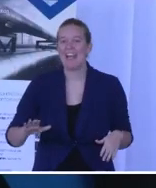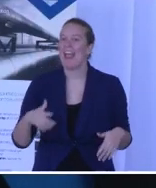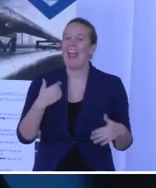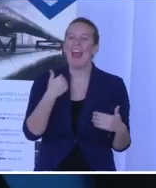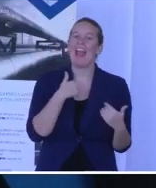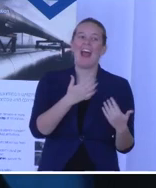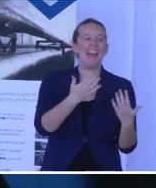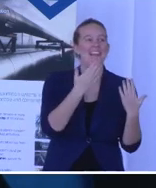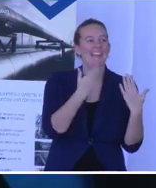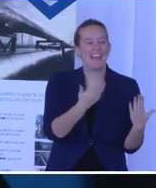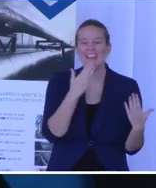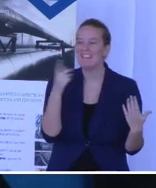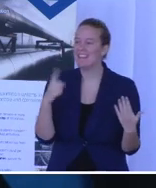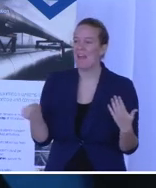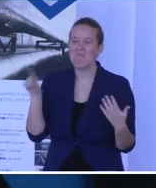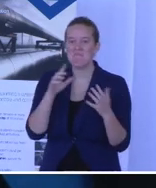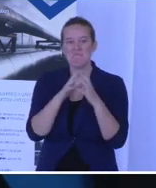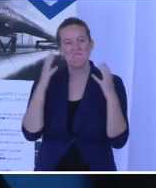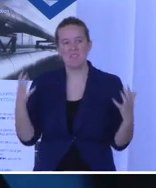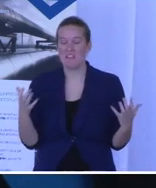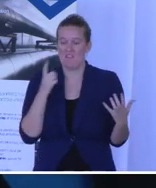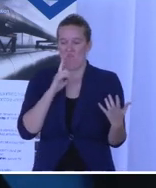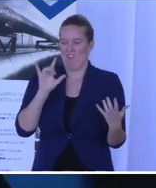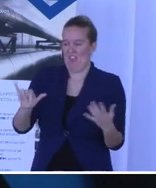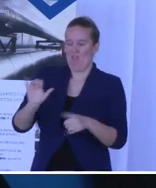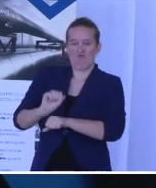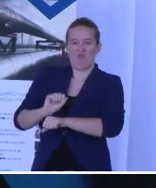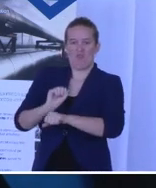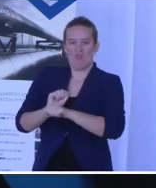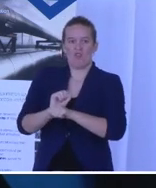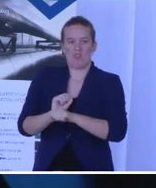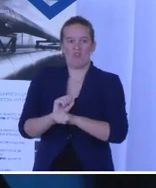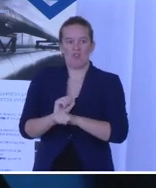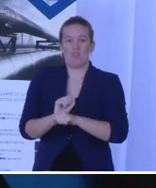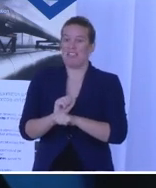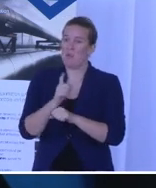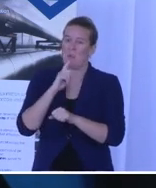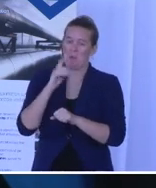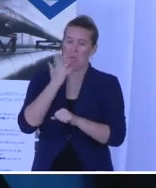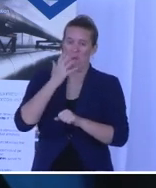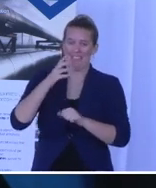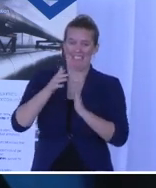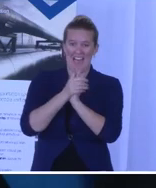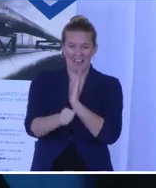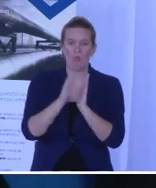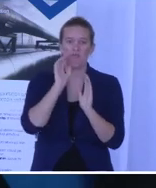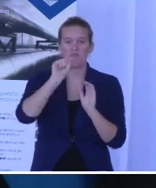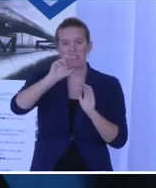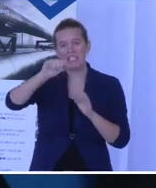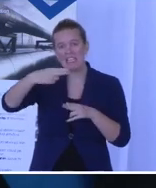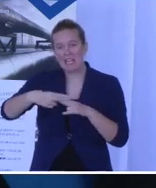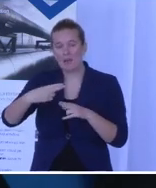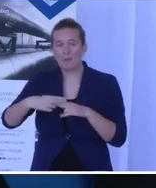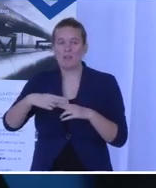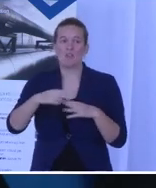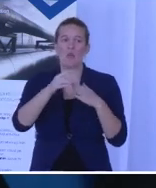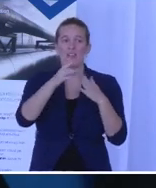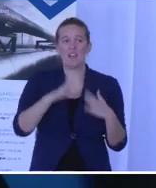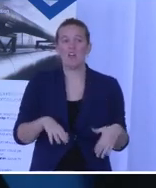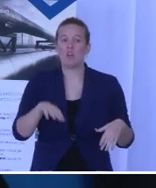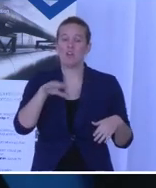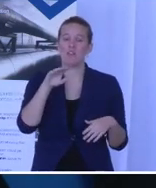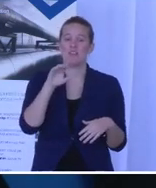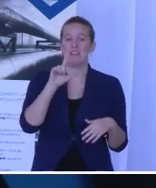I thank them greatly for that work. They're highly talented. Let me give you their names. There was choir leader Lisa